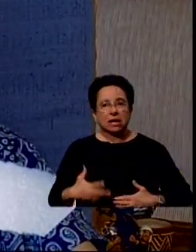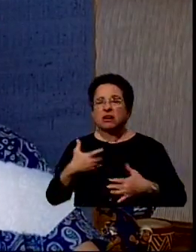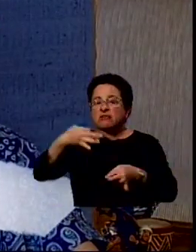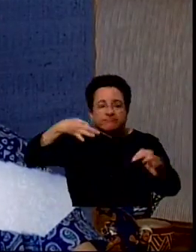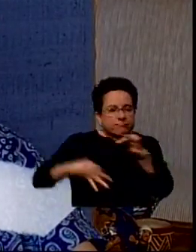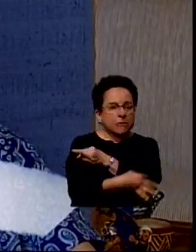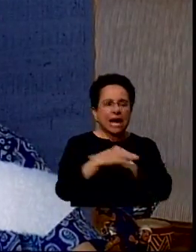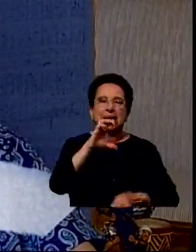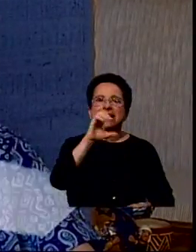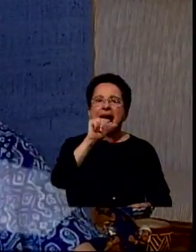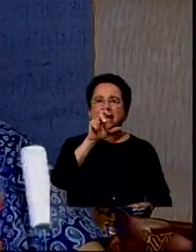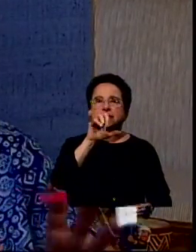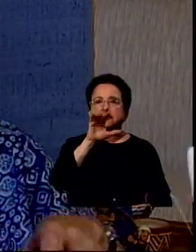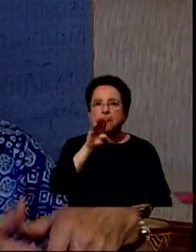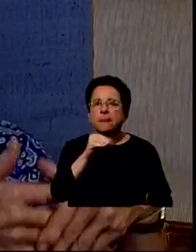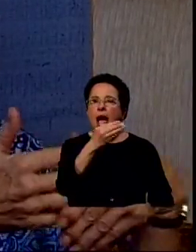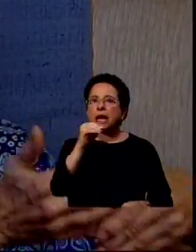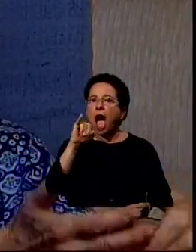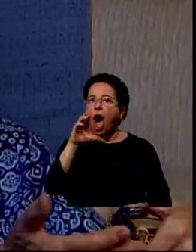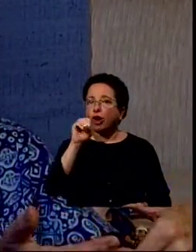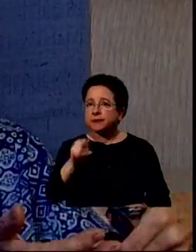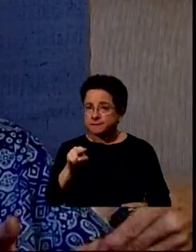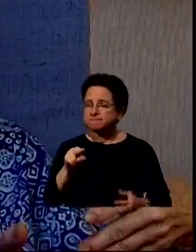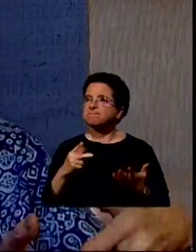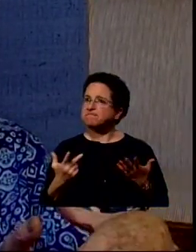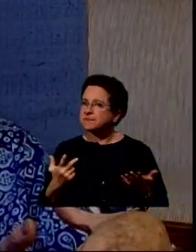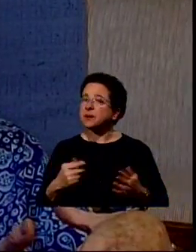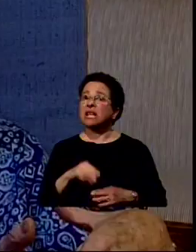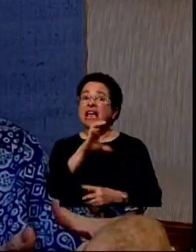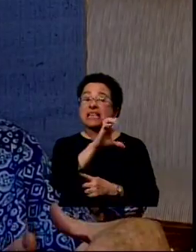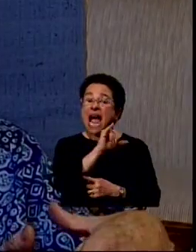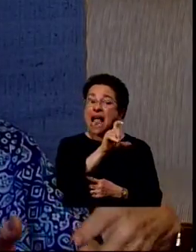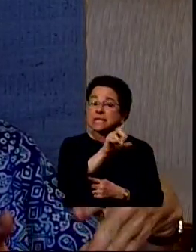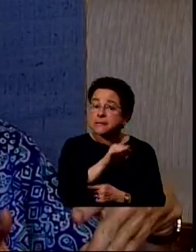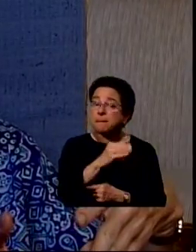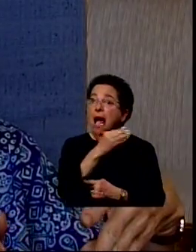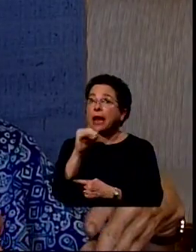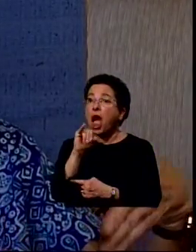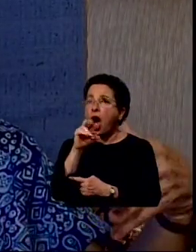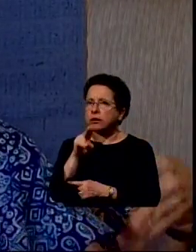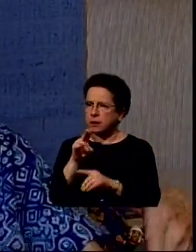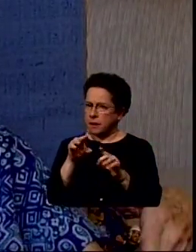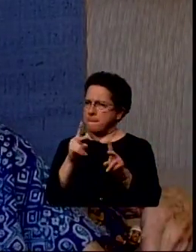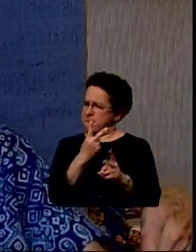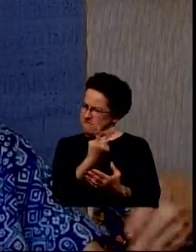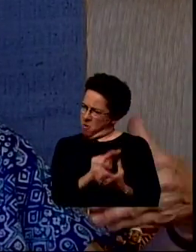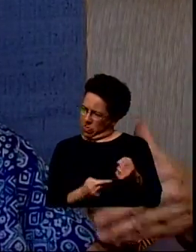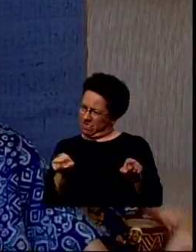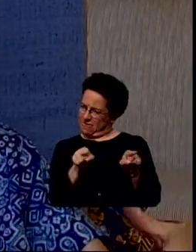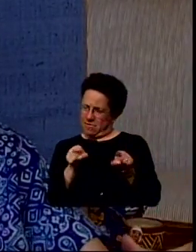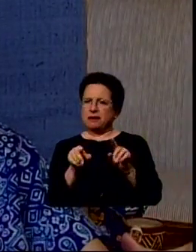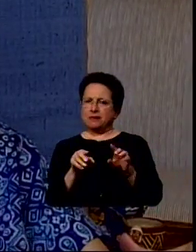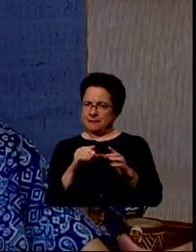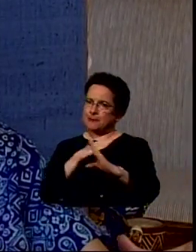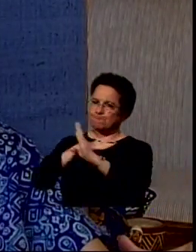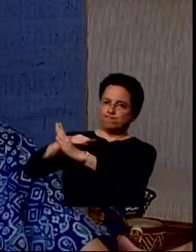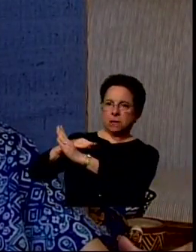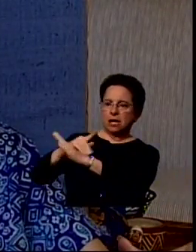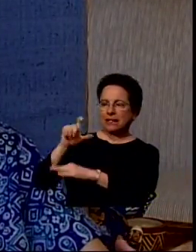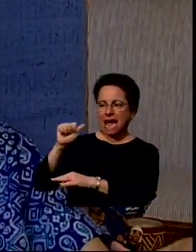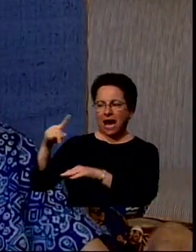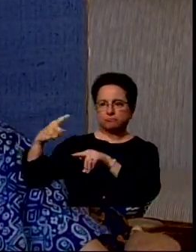It takes the place of the calcium that would otherwise be in the child's diet, or perhaps there isn't enough of